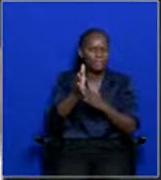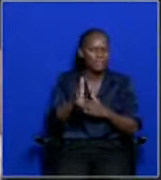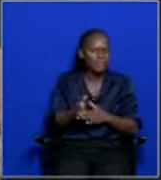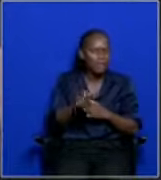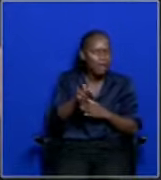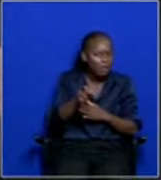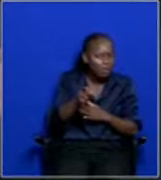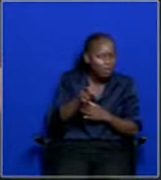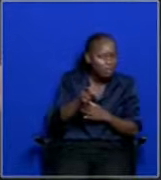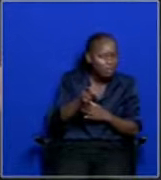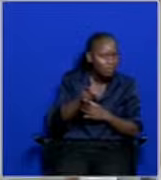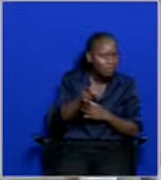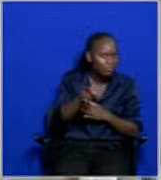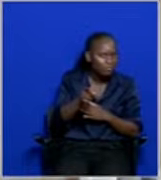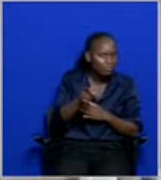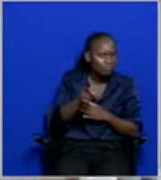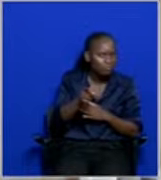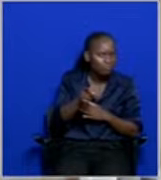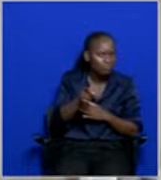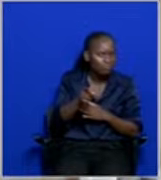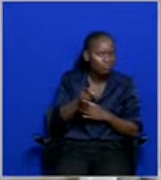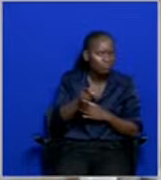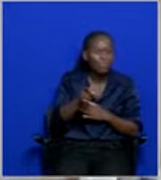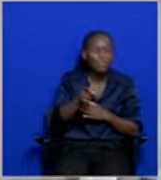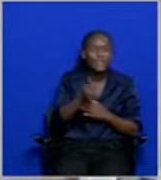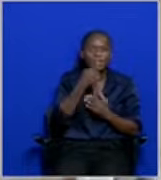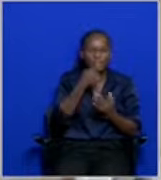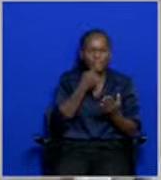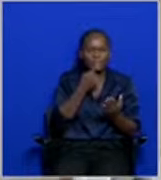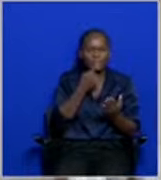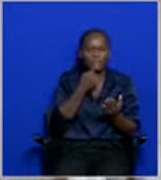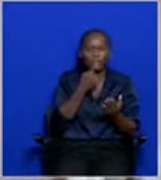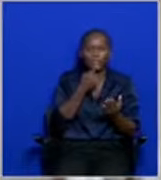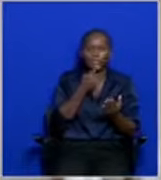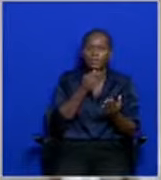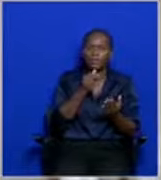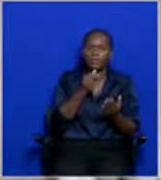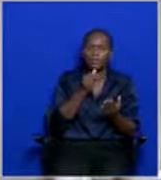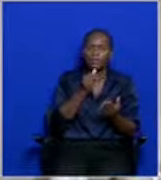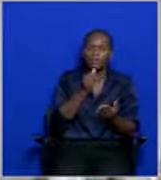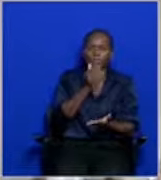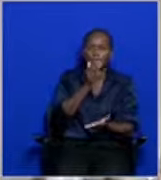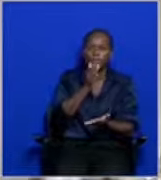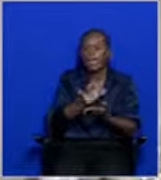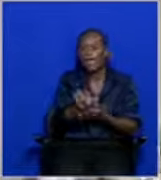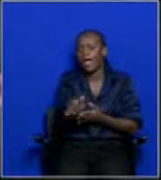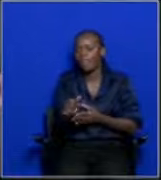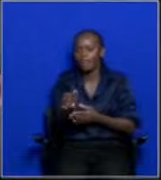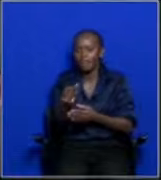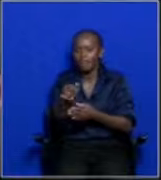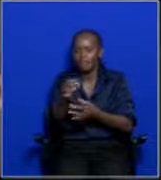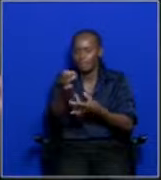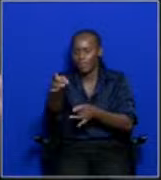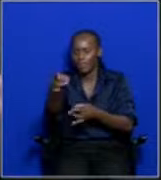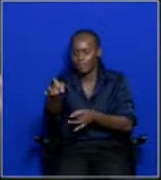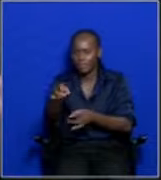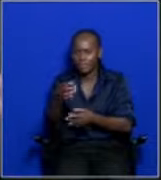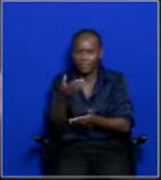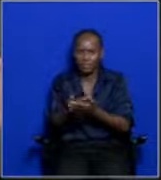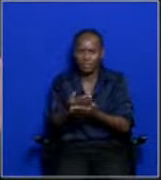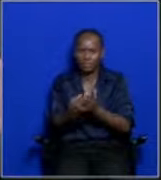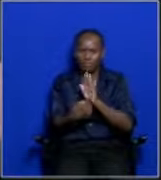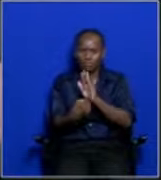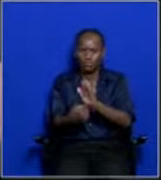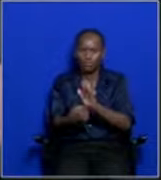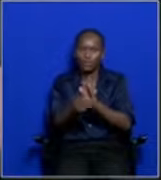better pages that may well have been an indicator of this communication. If you look at 616, for